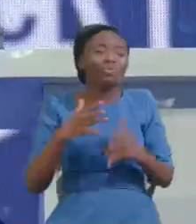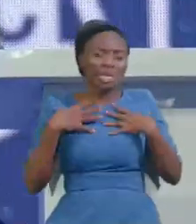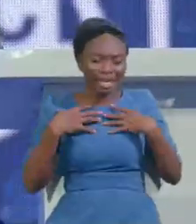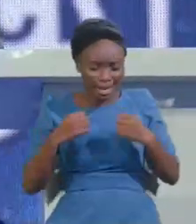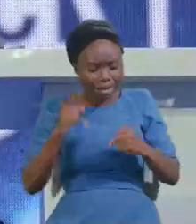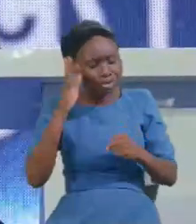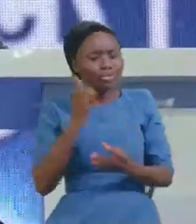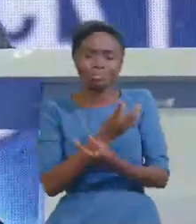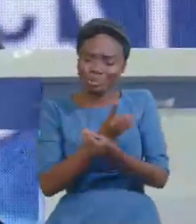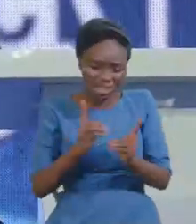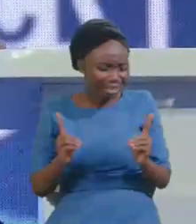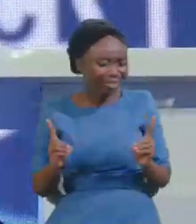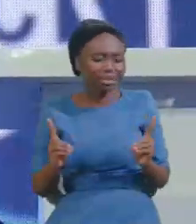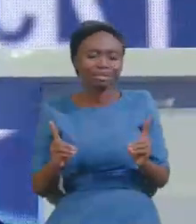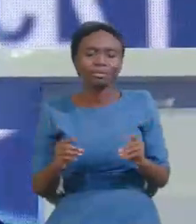will deliver.